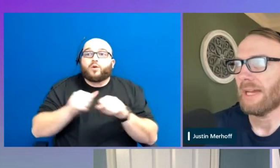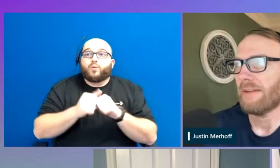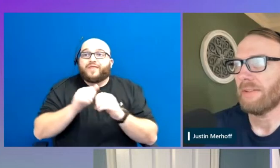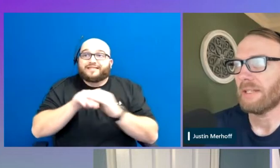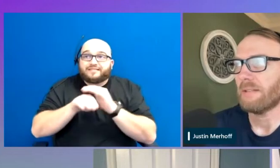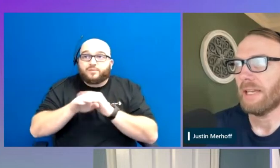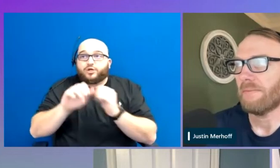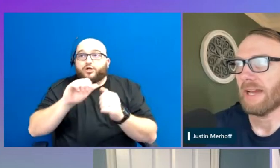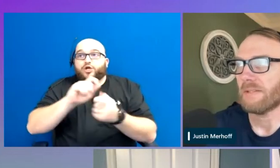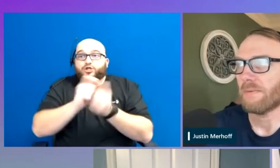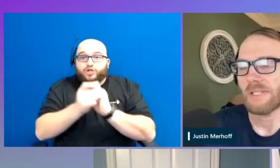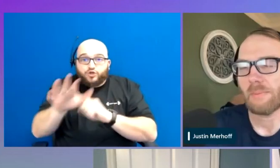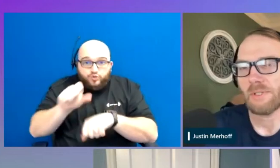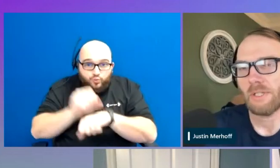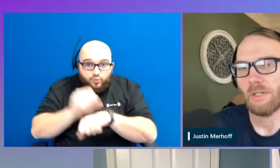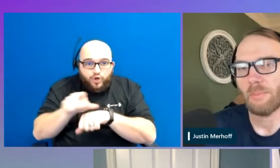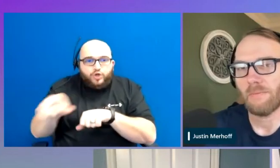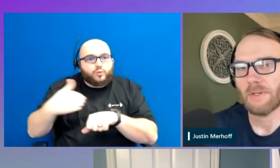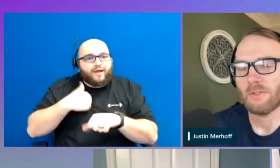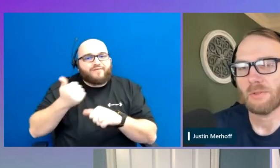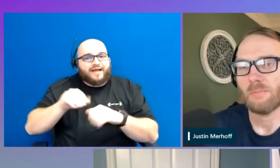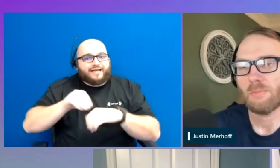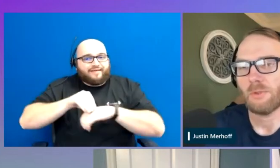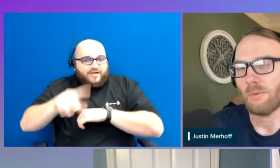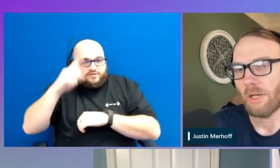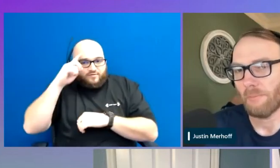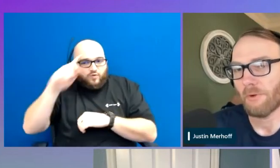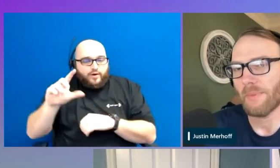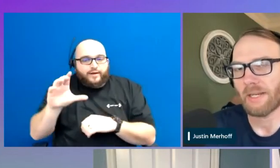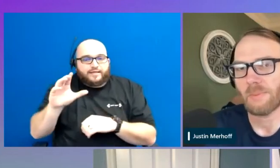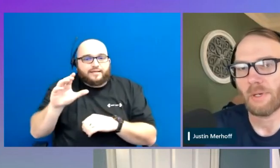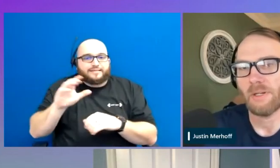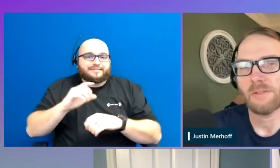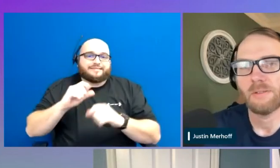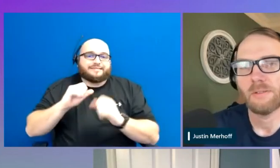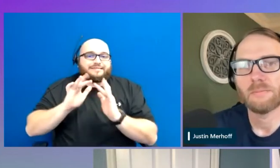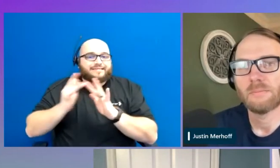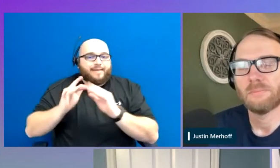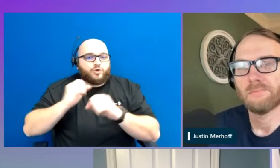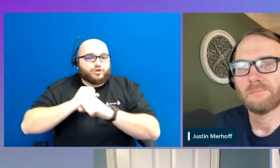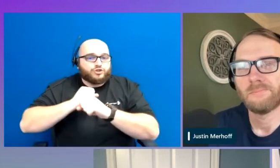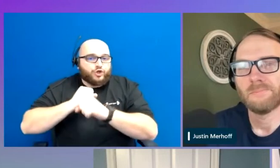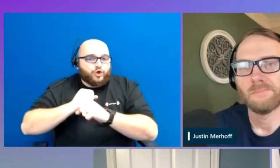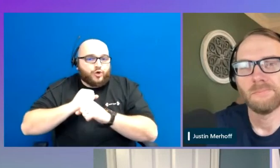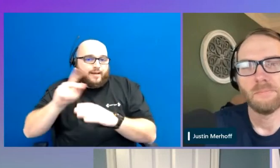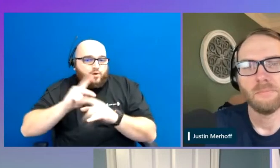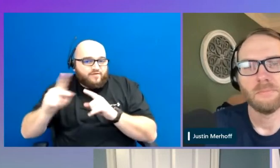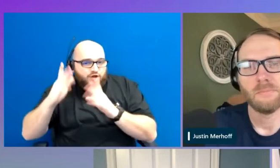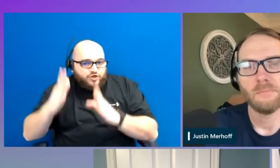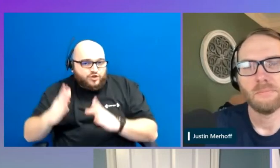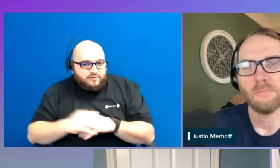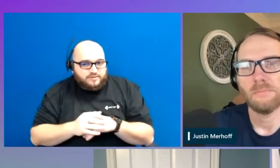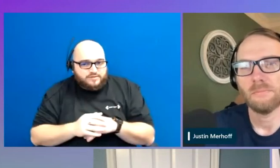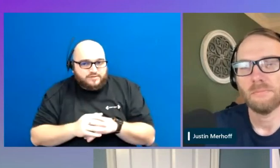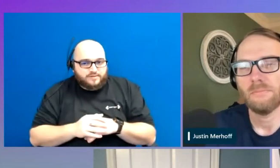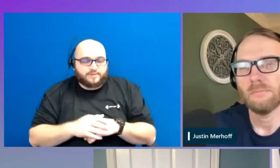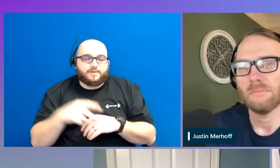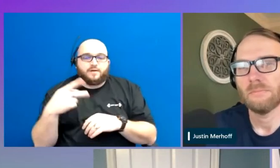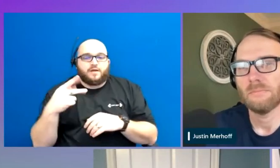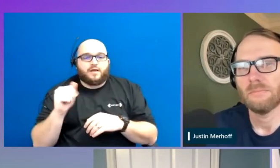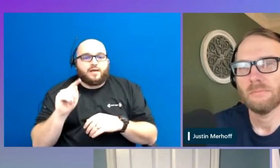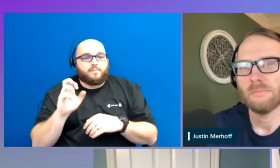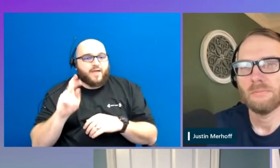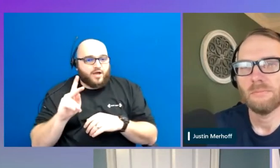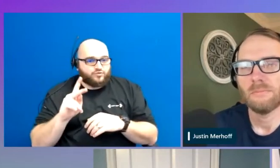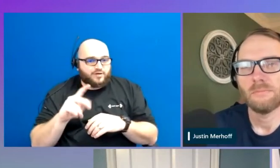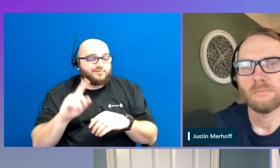do you have any advice for cybersecurity professionals from that experience? So just to set the stage,